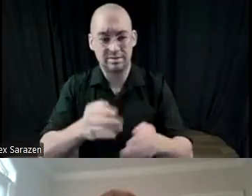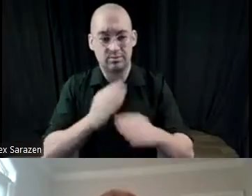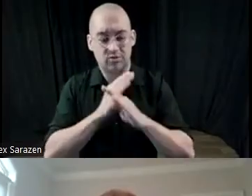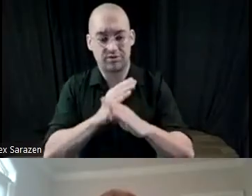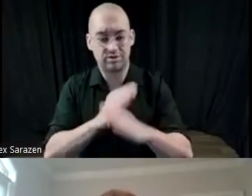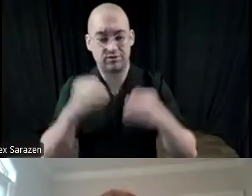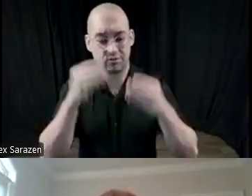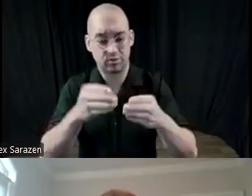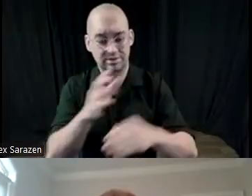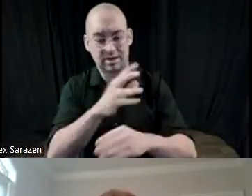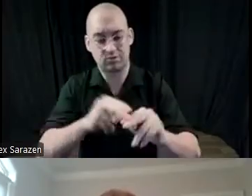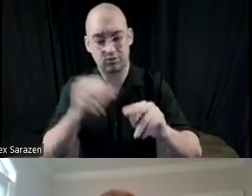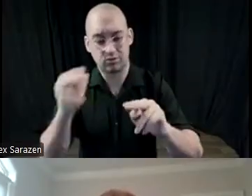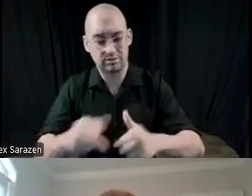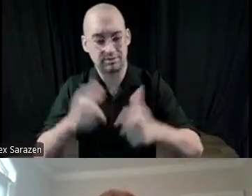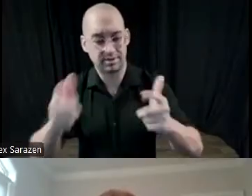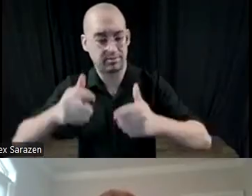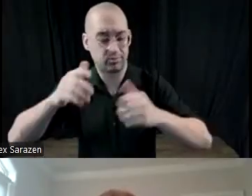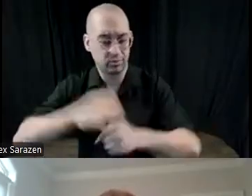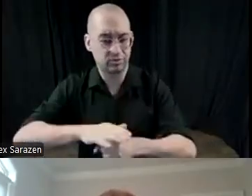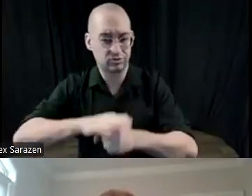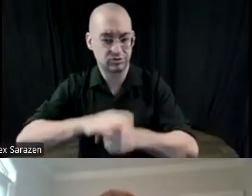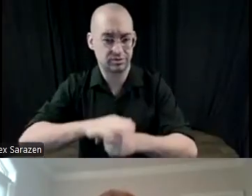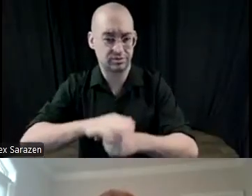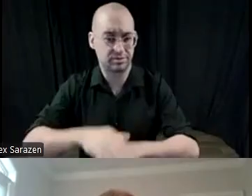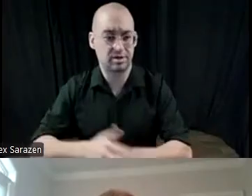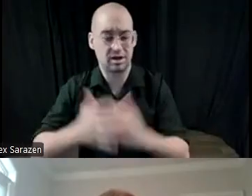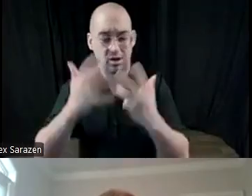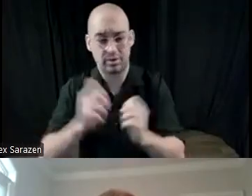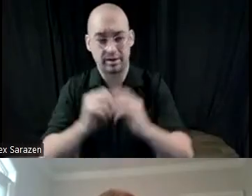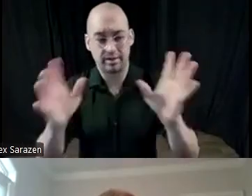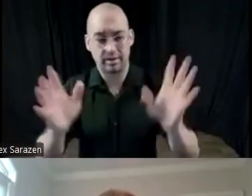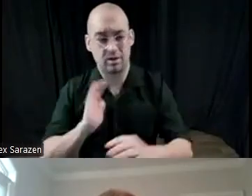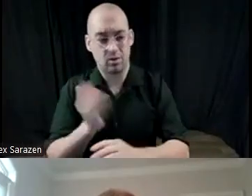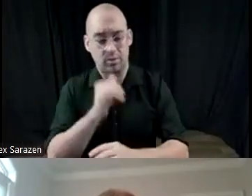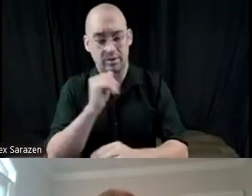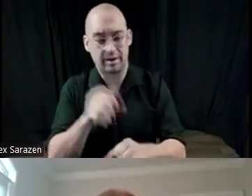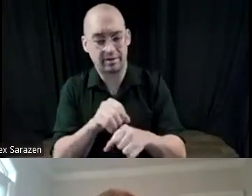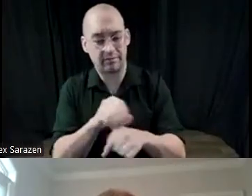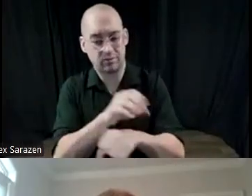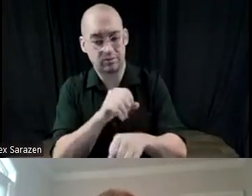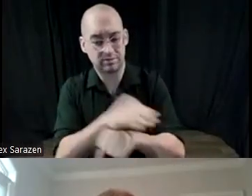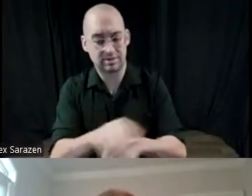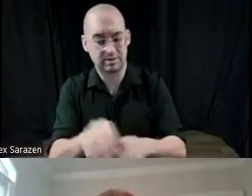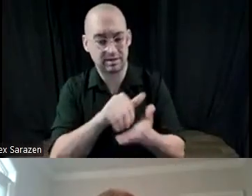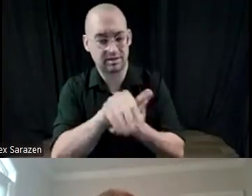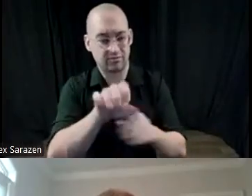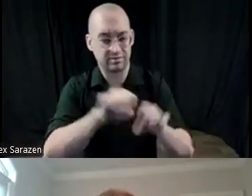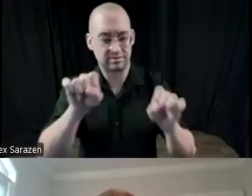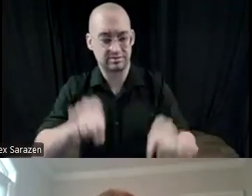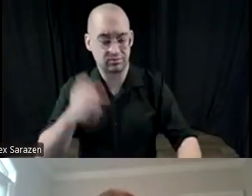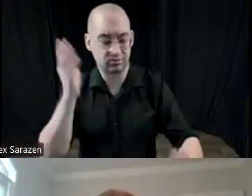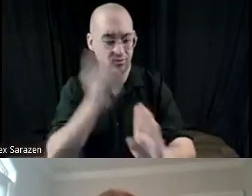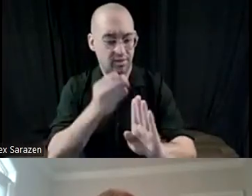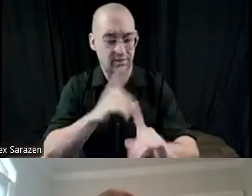some of the greatest pressures that we're seeing? And also being really clear, we're not influencing the delivery system directly through these resources, but we understand that those